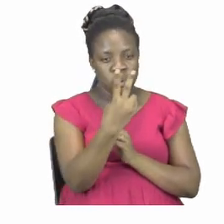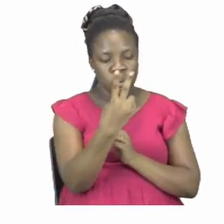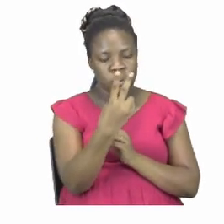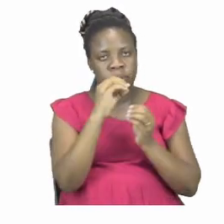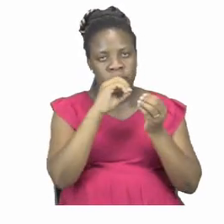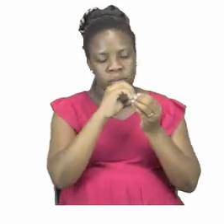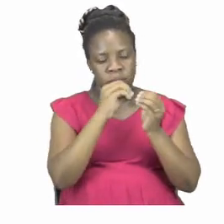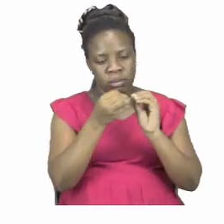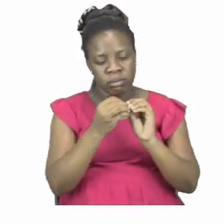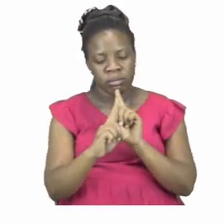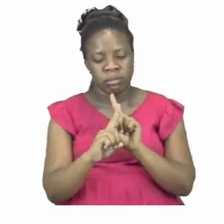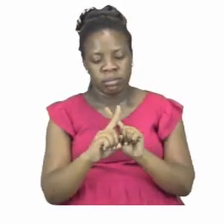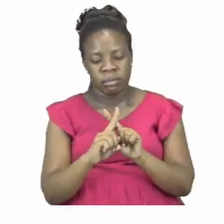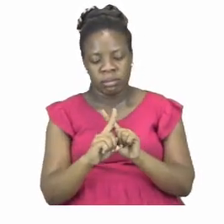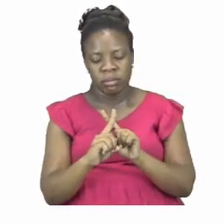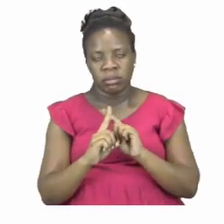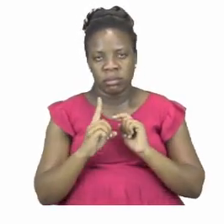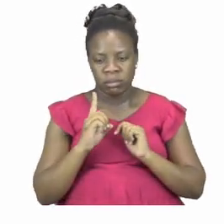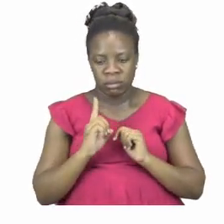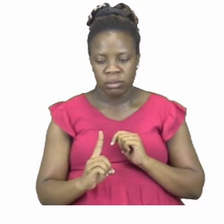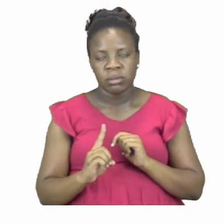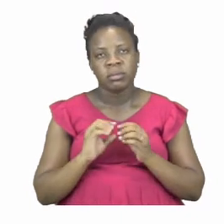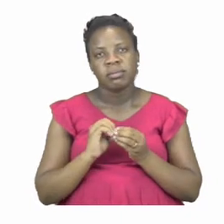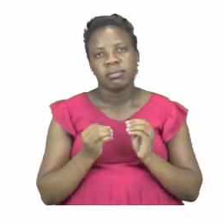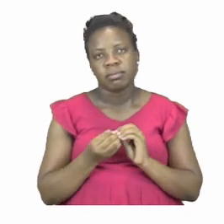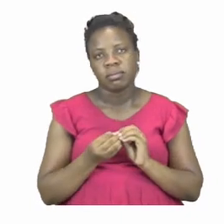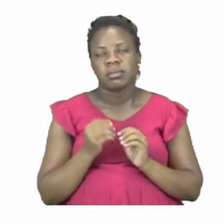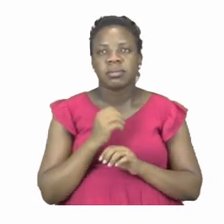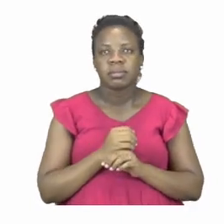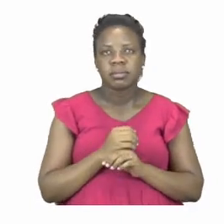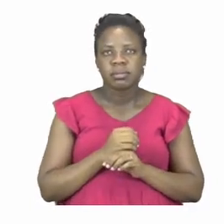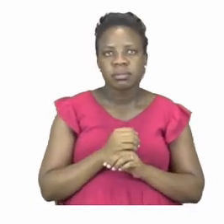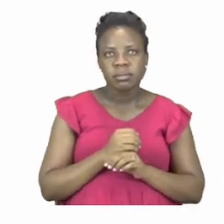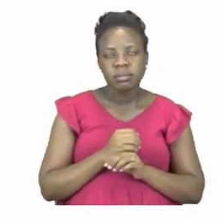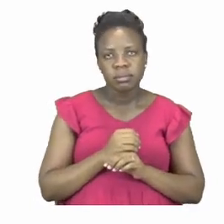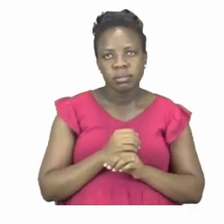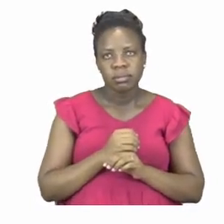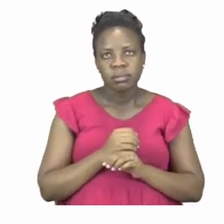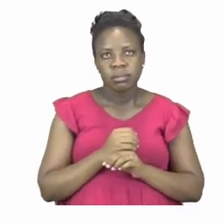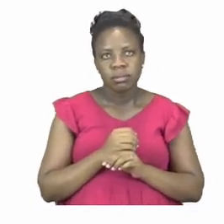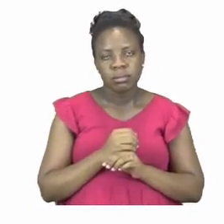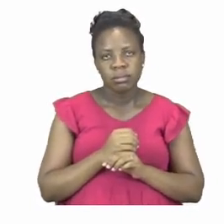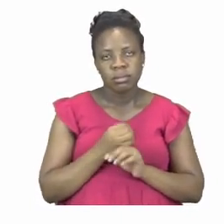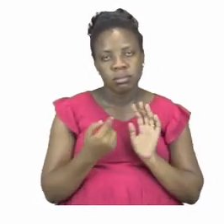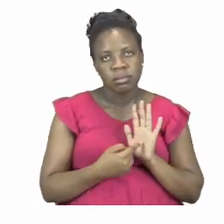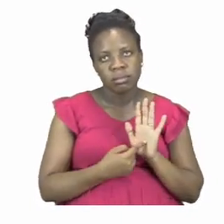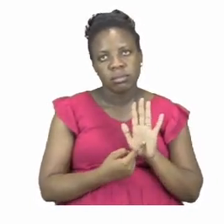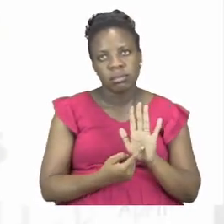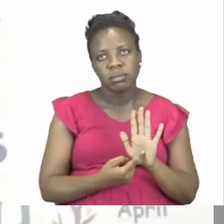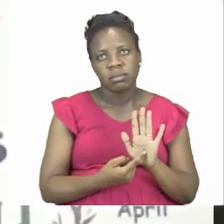number. And I'm going to show you how to do that one as well. So let's take a look at the board for our computation for addition